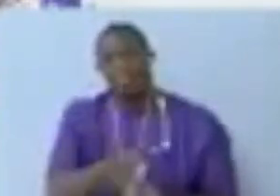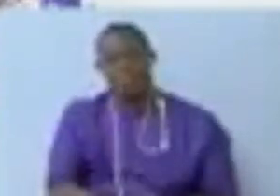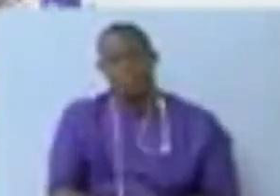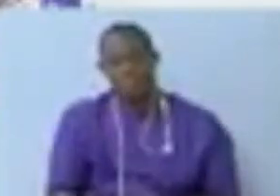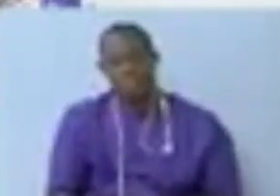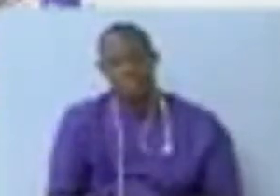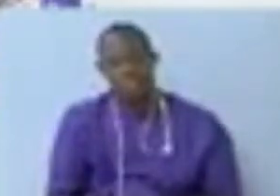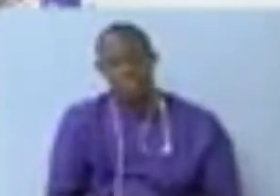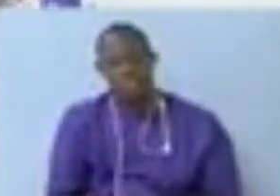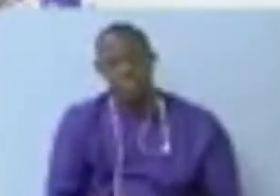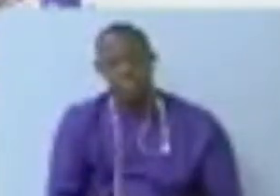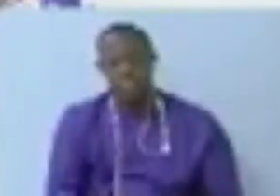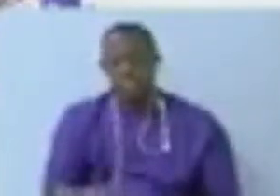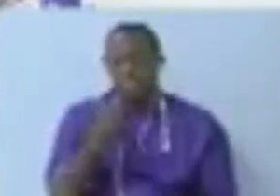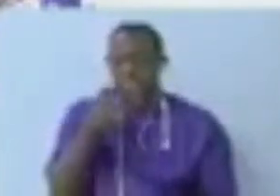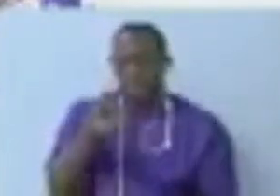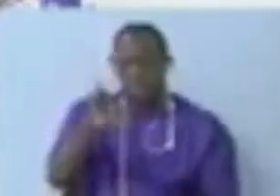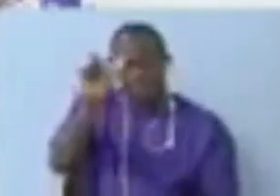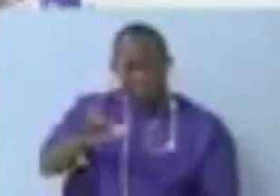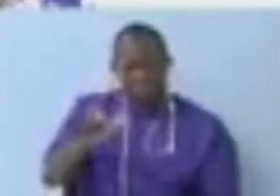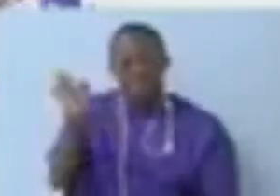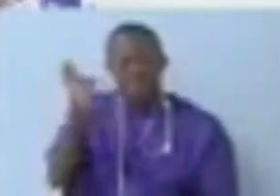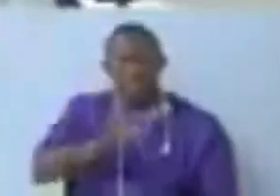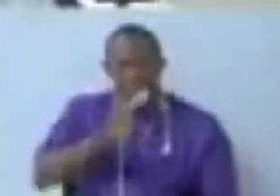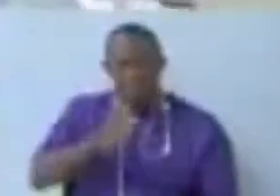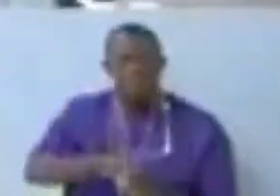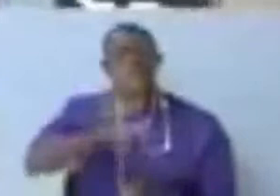Is he lying? Yes, he is lying.